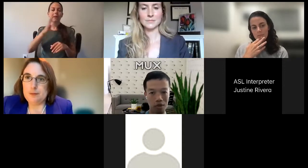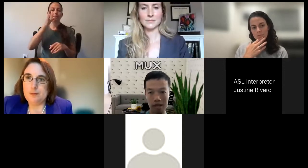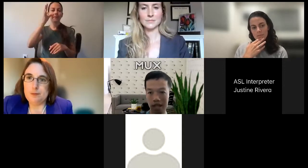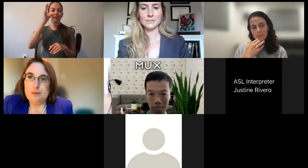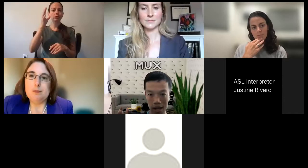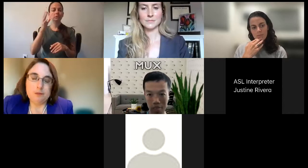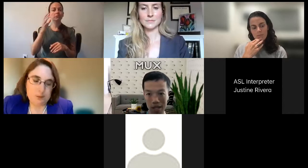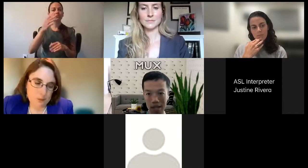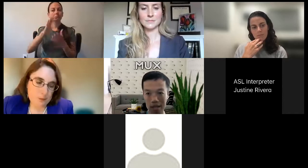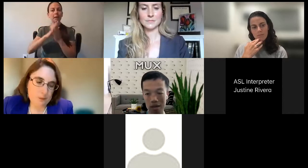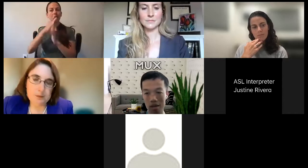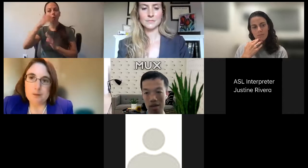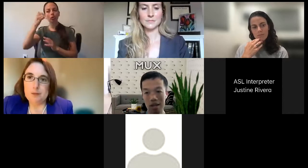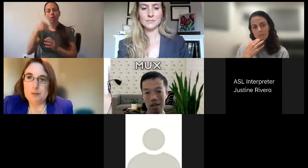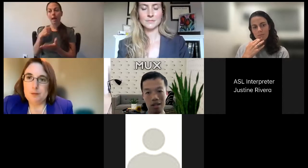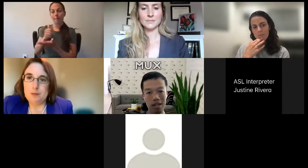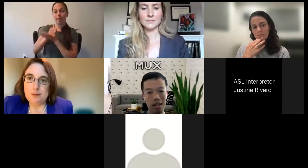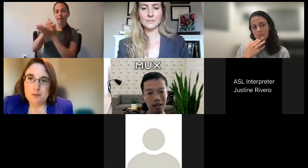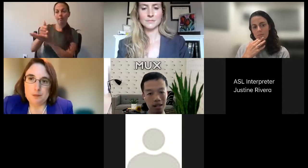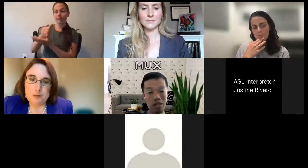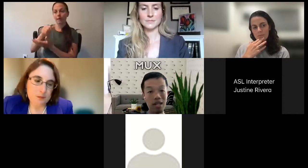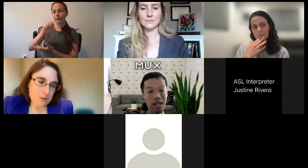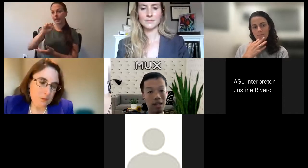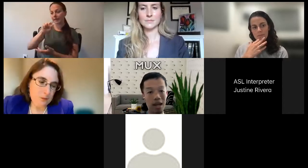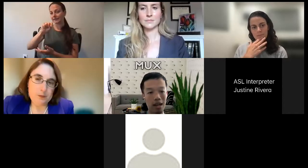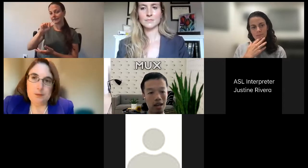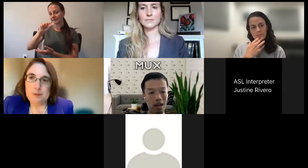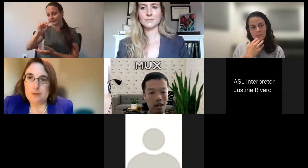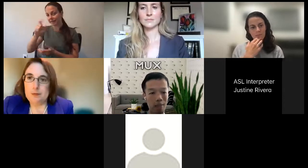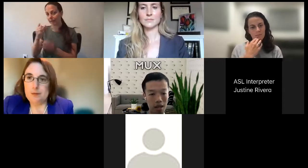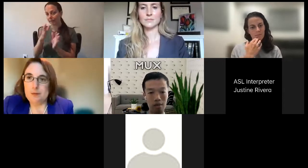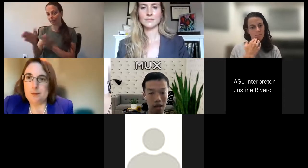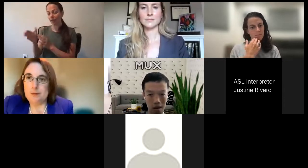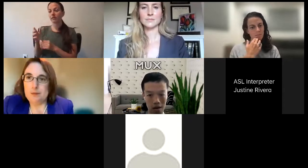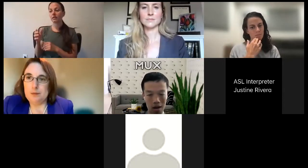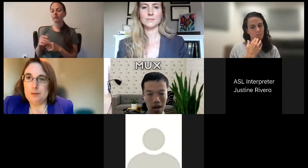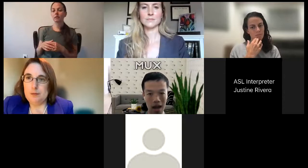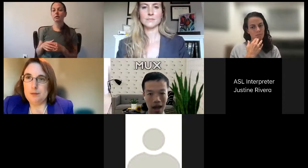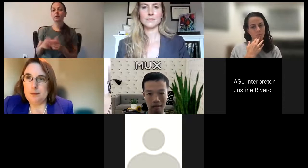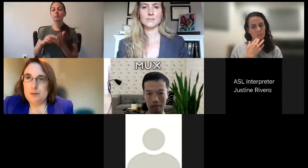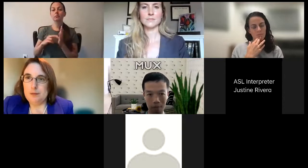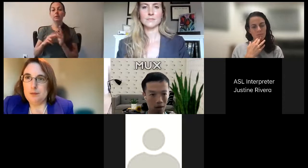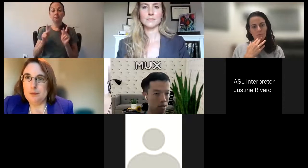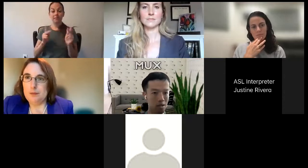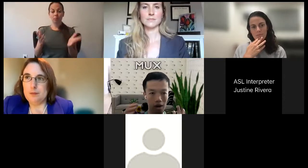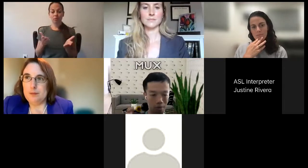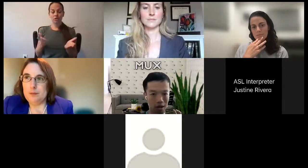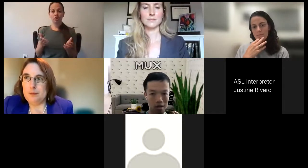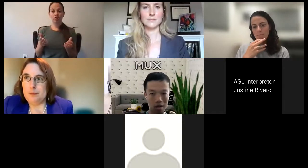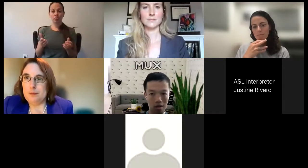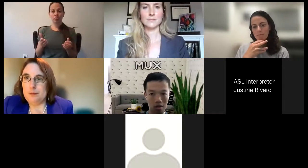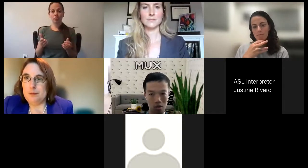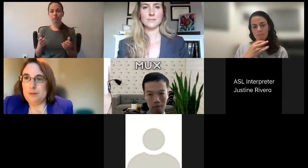them through the estate planning process. So to the extent that people here have